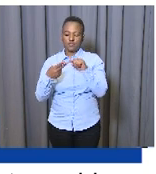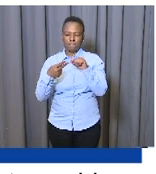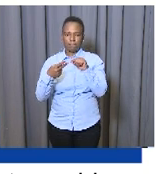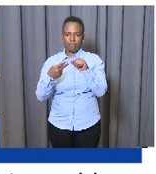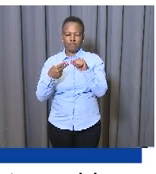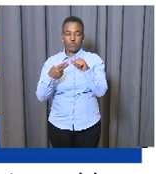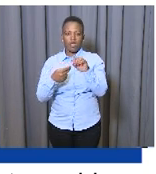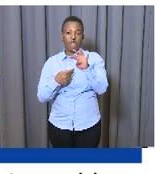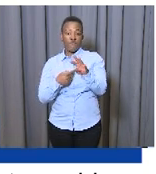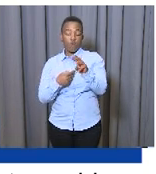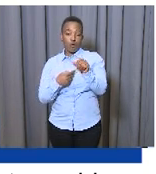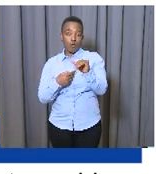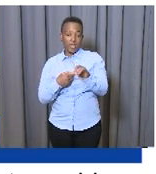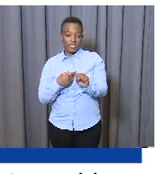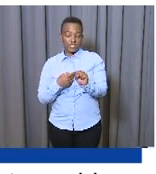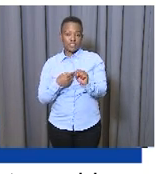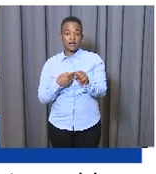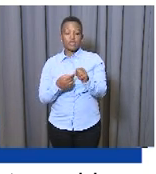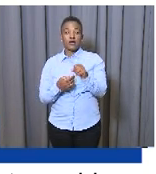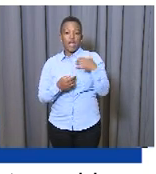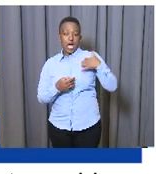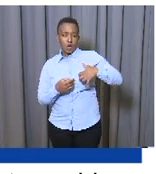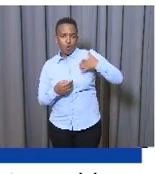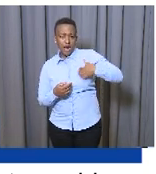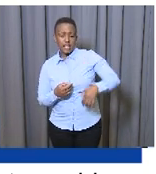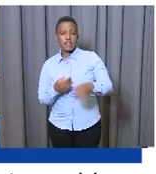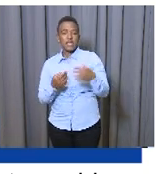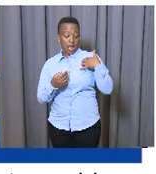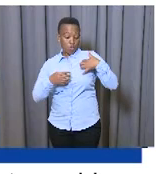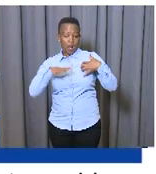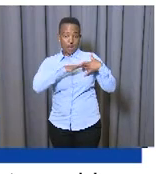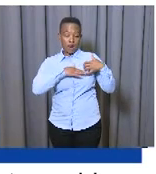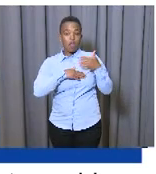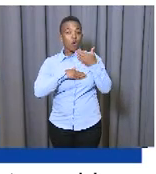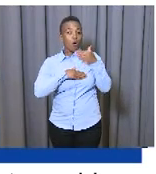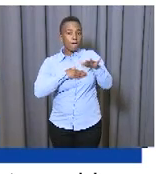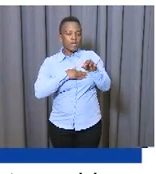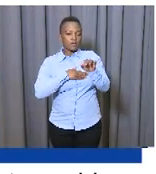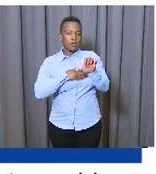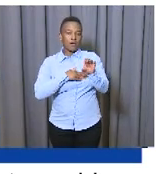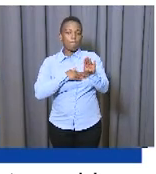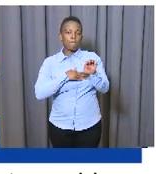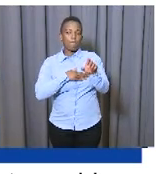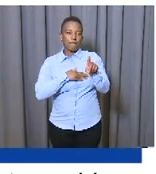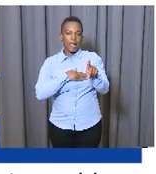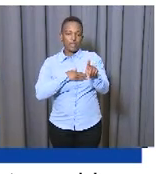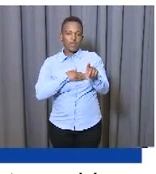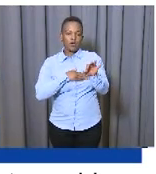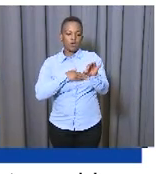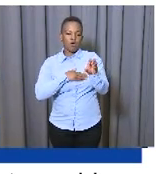to Midrand. In Ekurhuleni, Bedford View was the critical place where most of the cases were